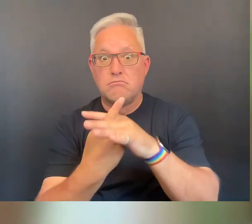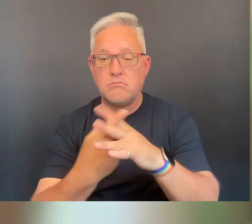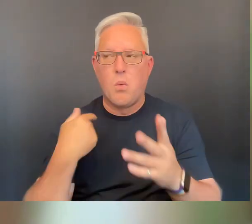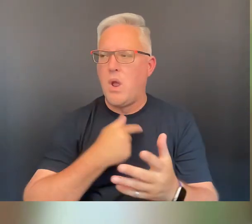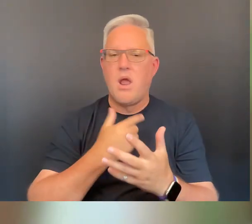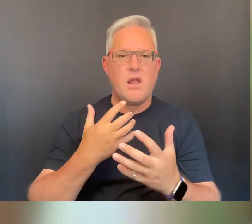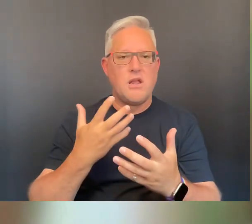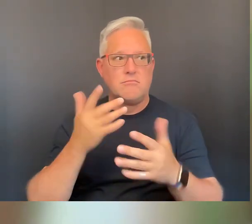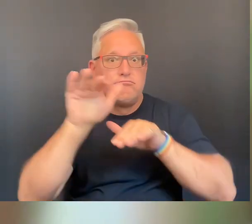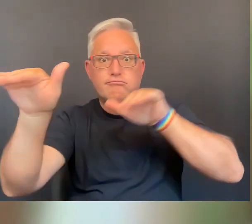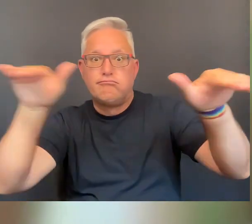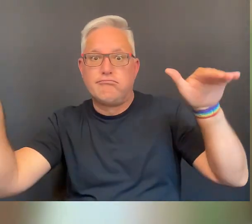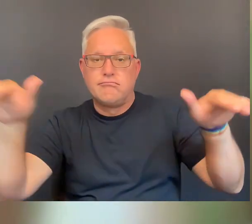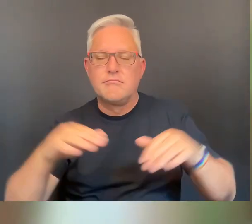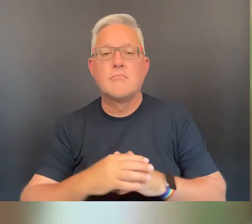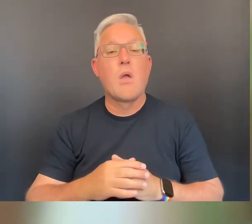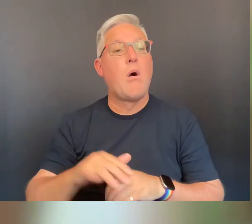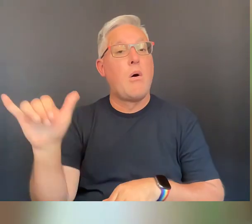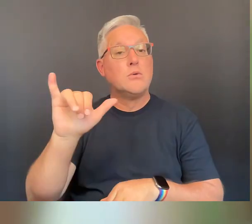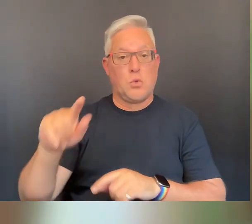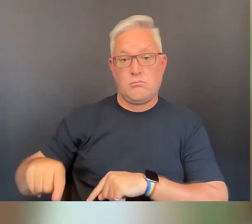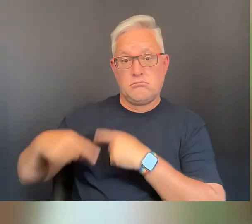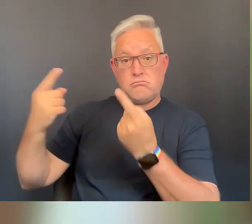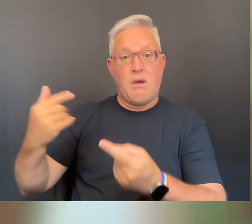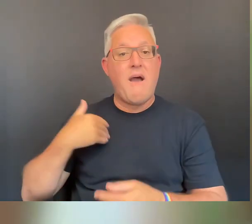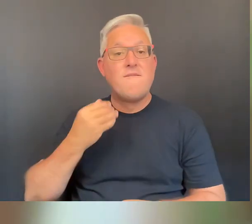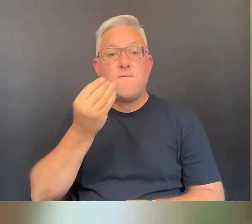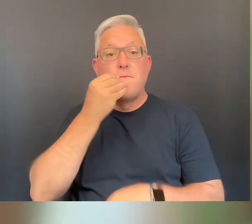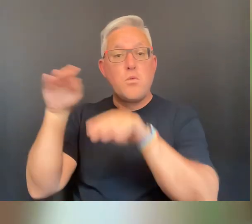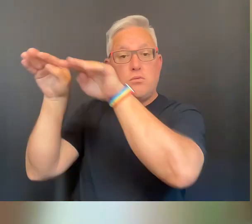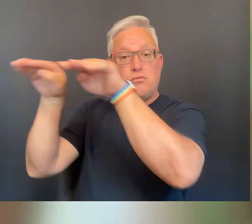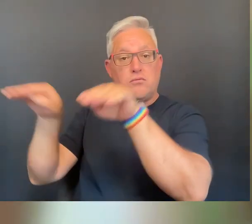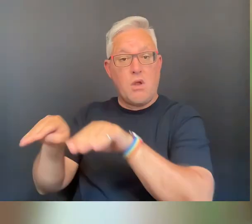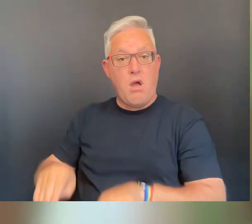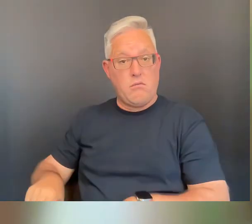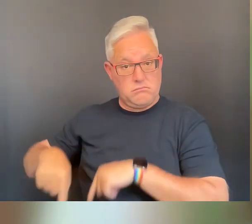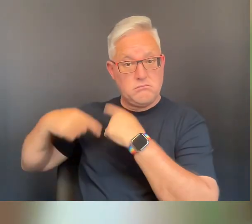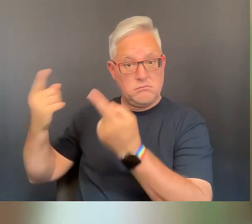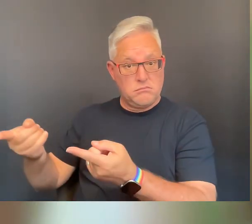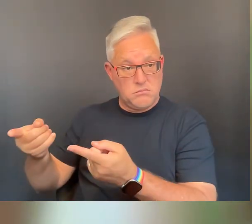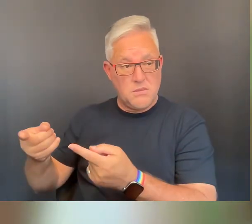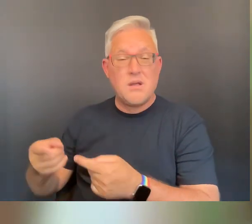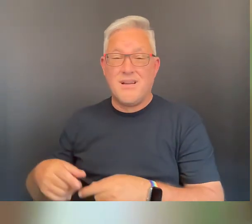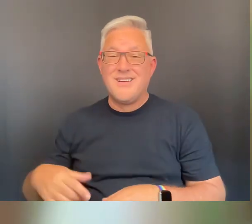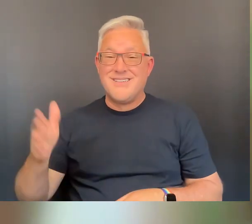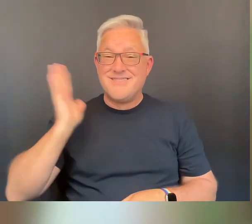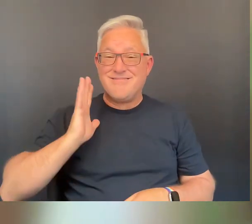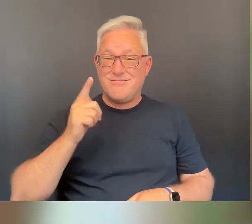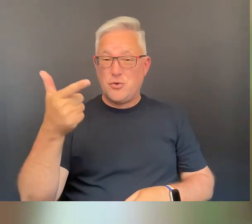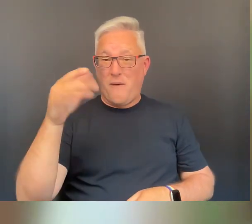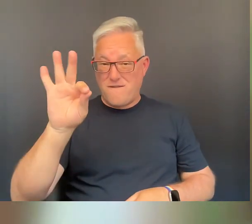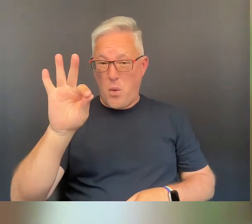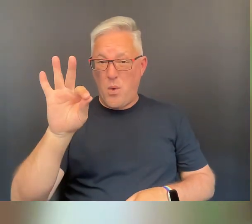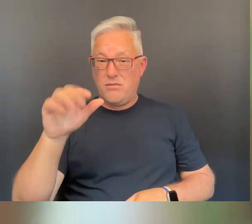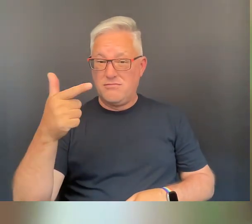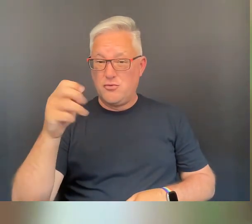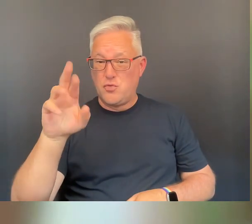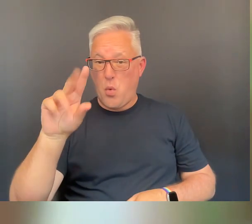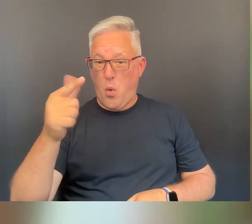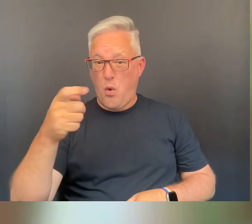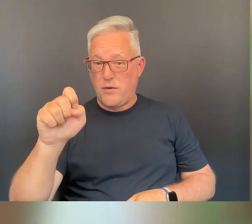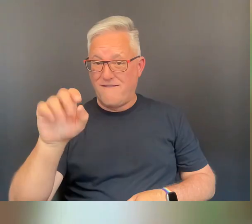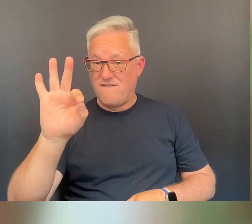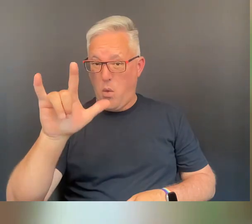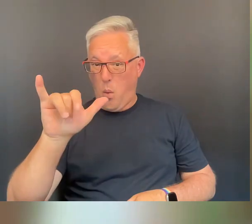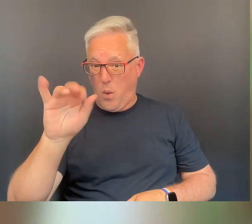a long-standing food shelf that really ramped up after George Floyd was murdered a block from our